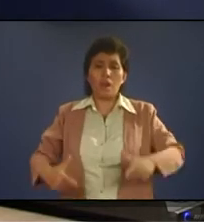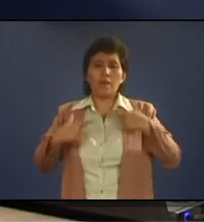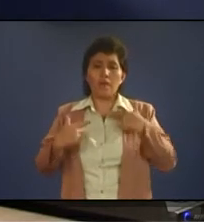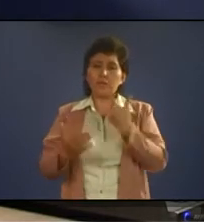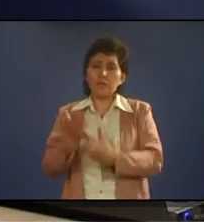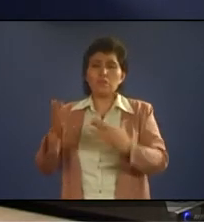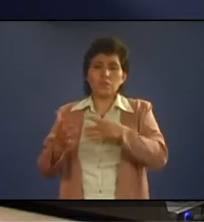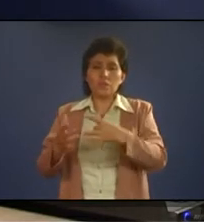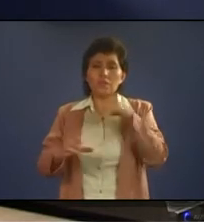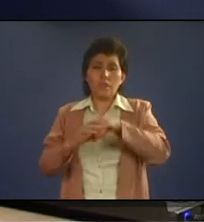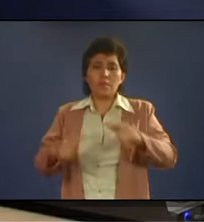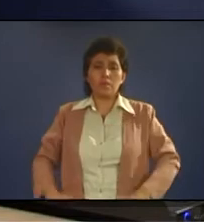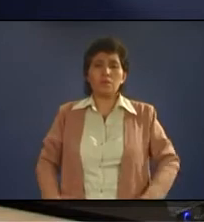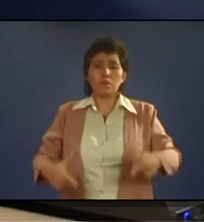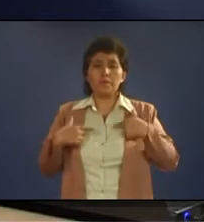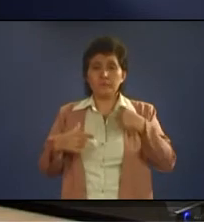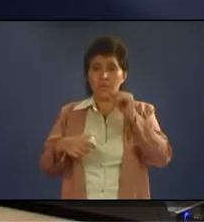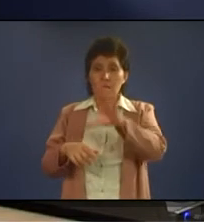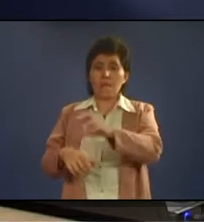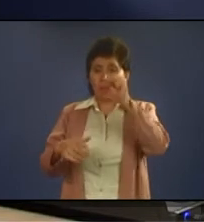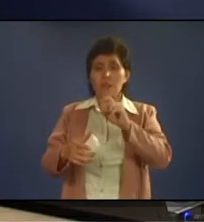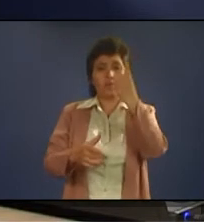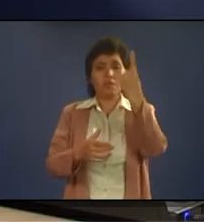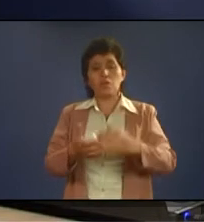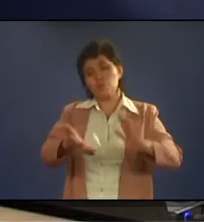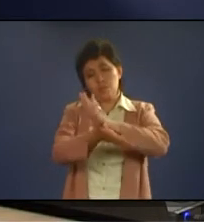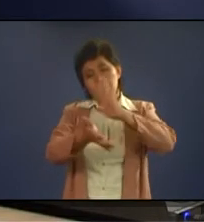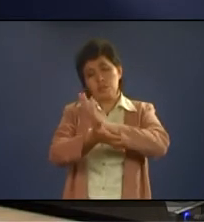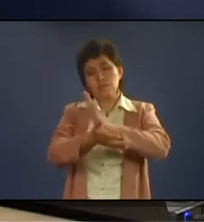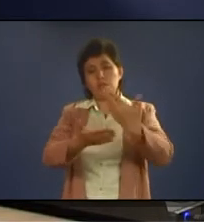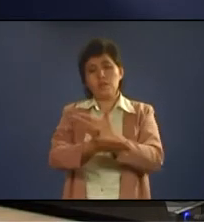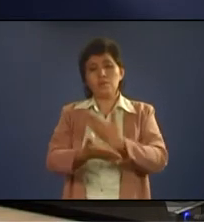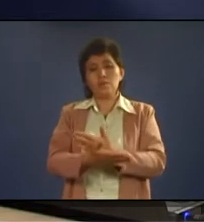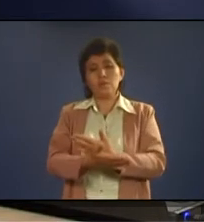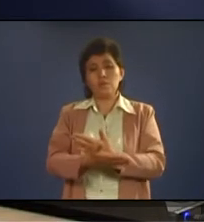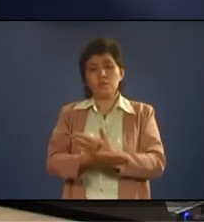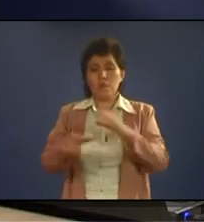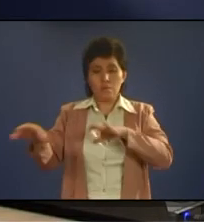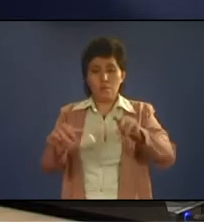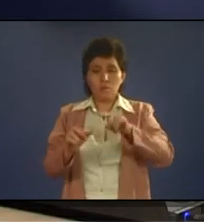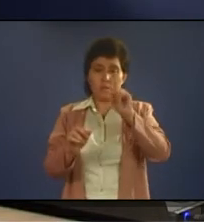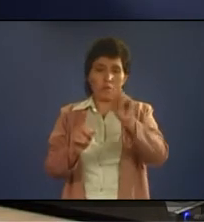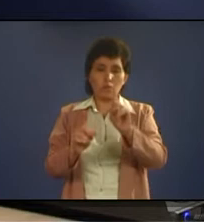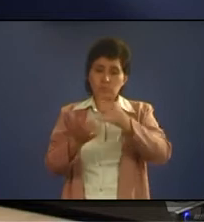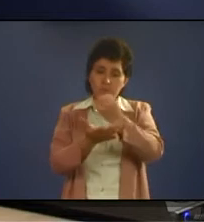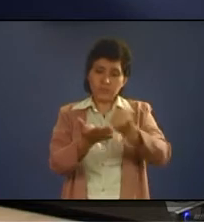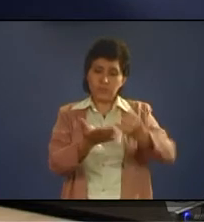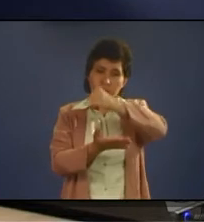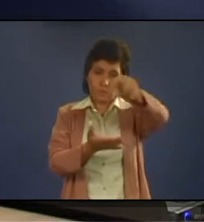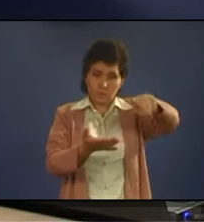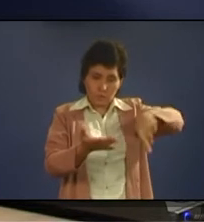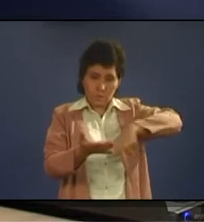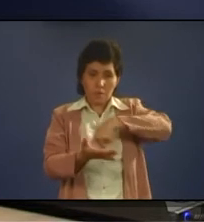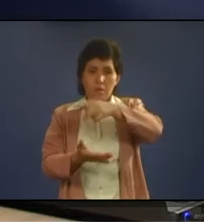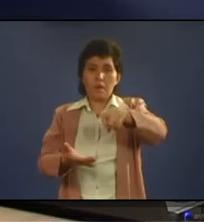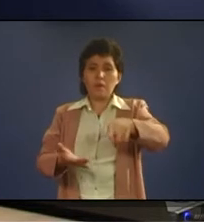yeah. Now I'll take this, a new one. Now if you put a circle like this. This belongs to your